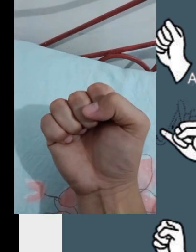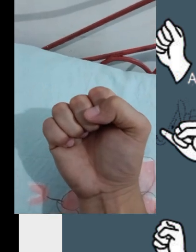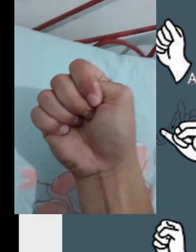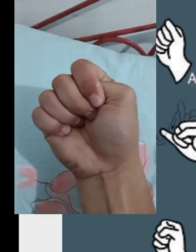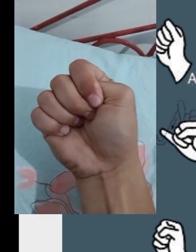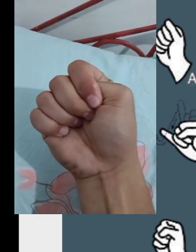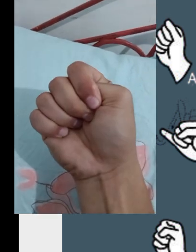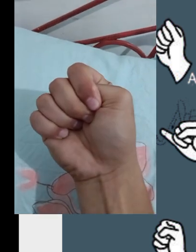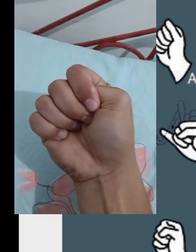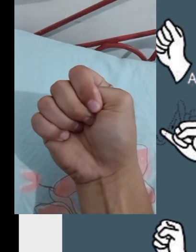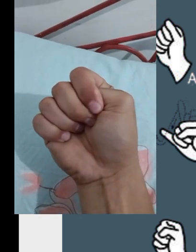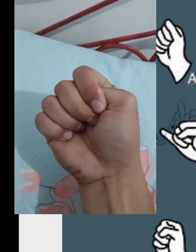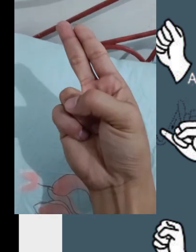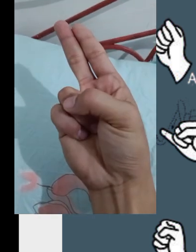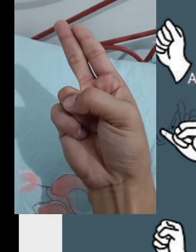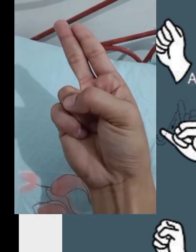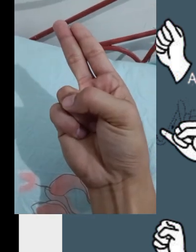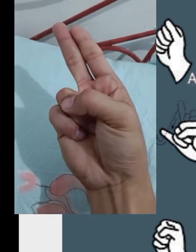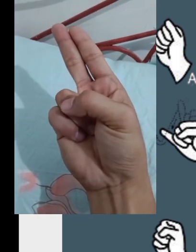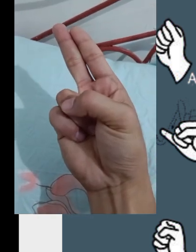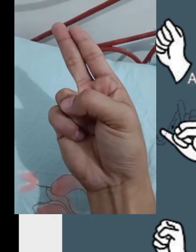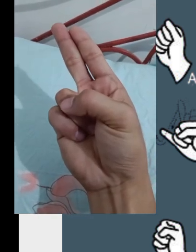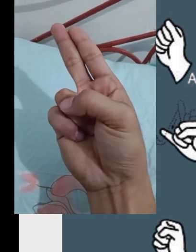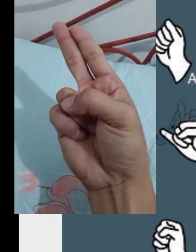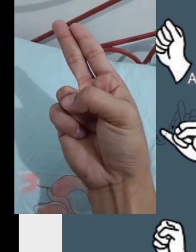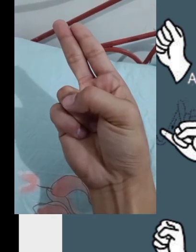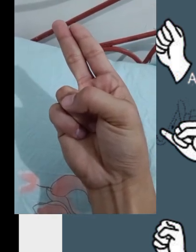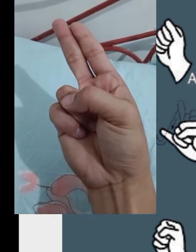S, T, U,